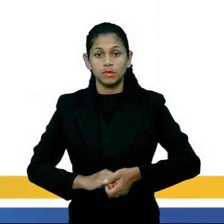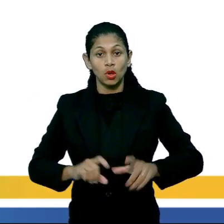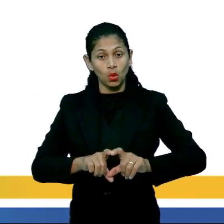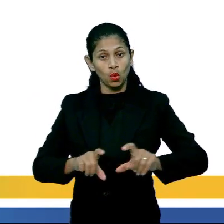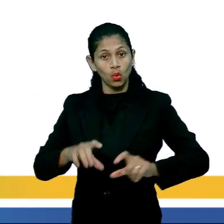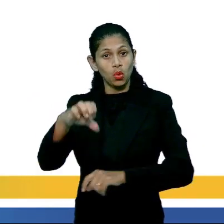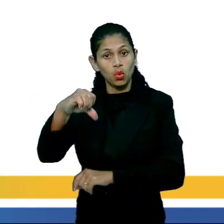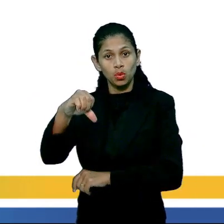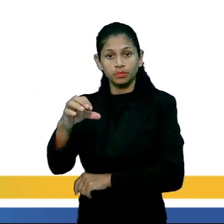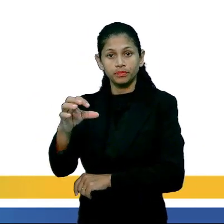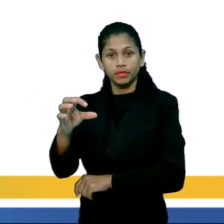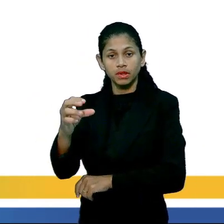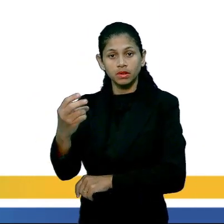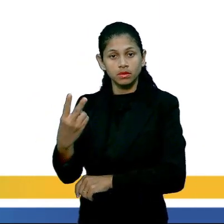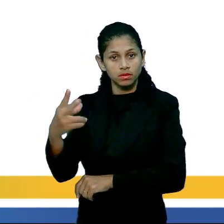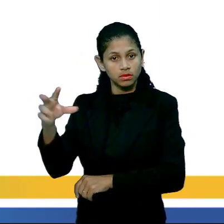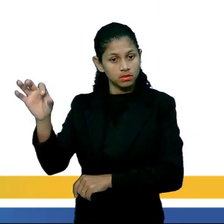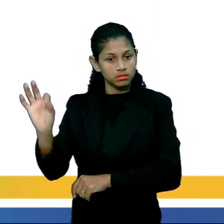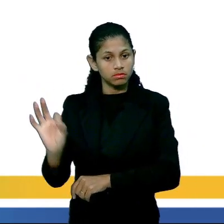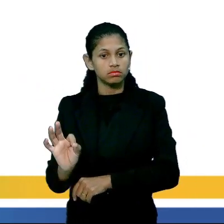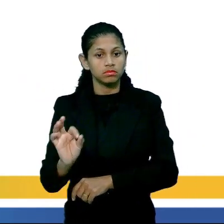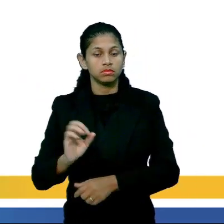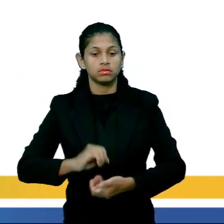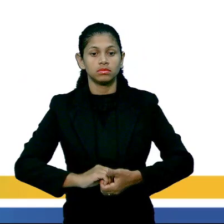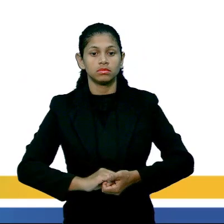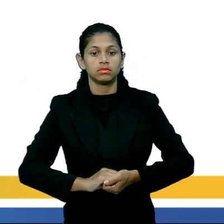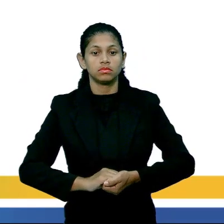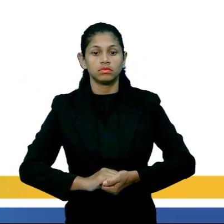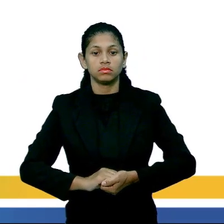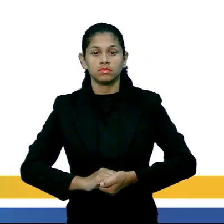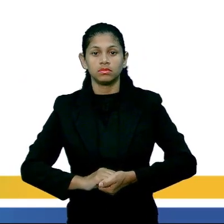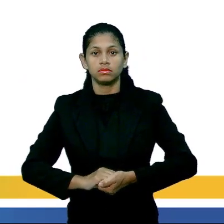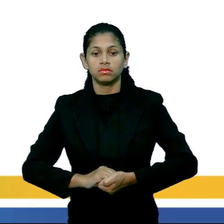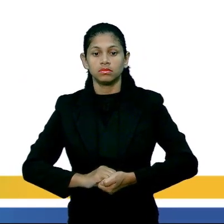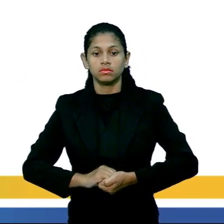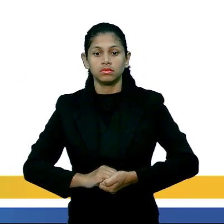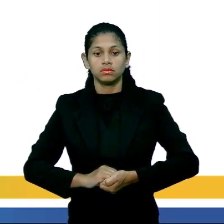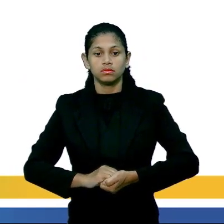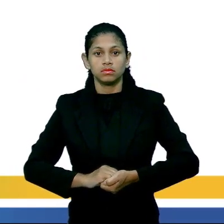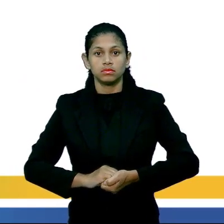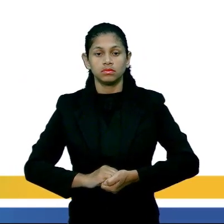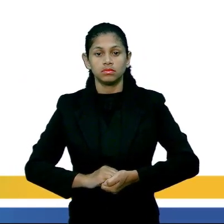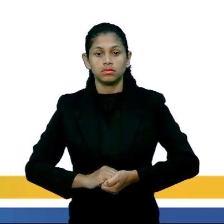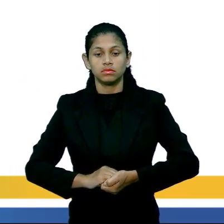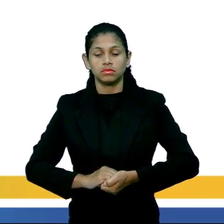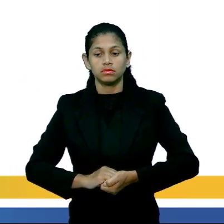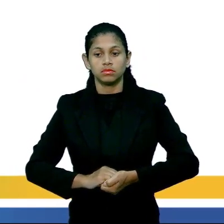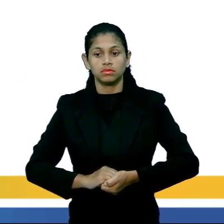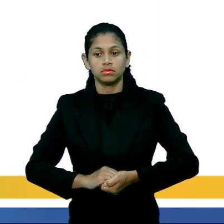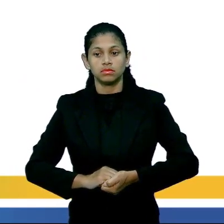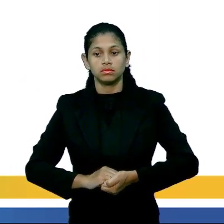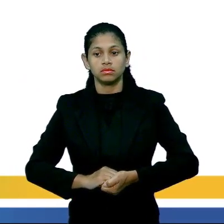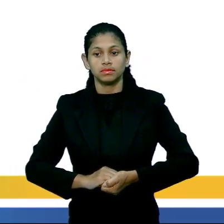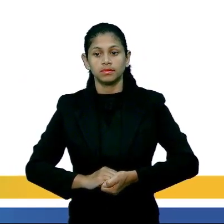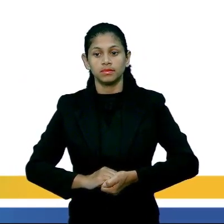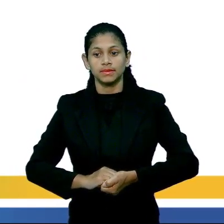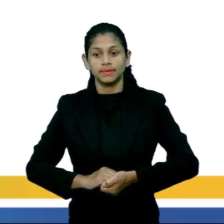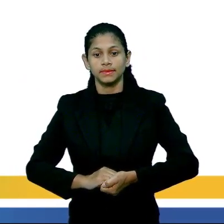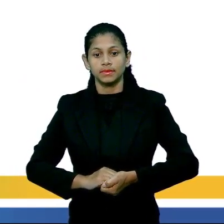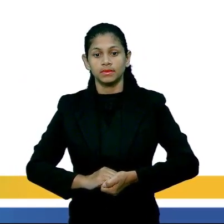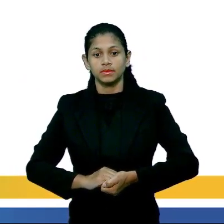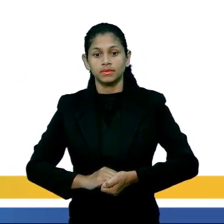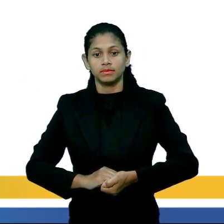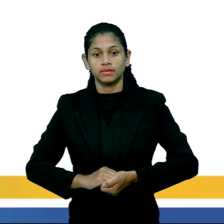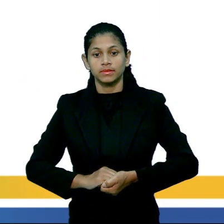naquele 92%, 92% of non-native English-speaking global enterprises